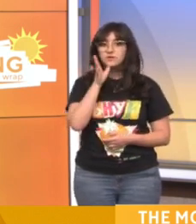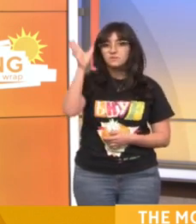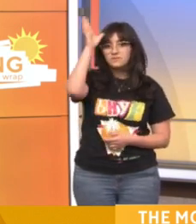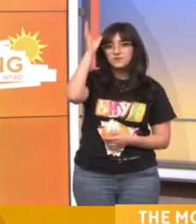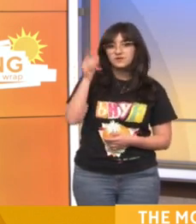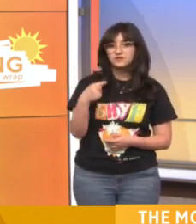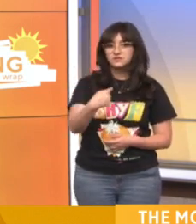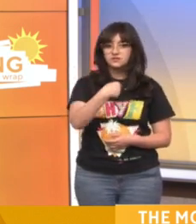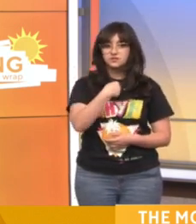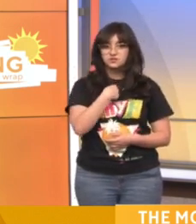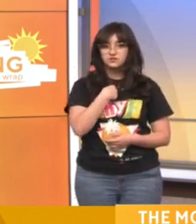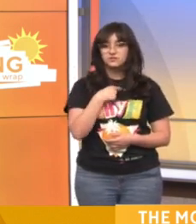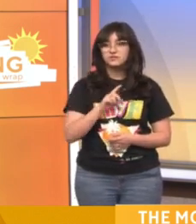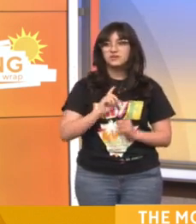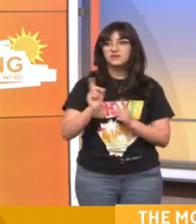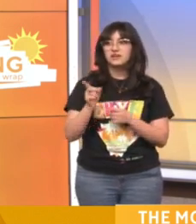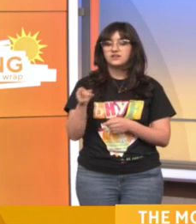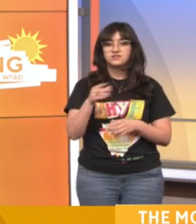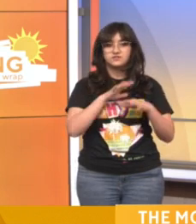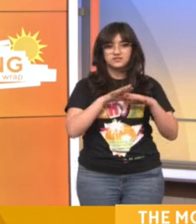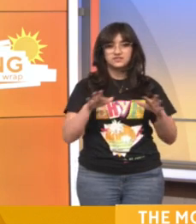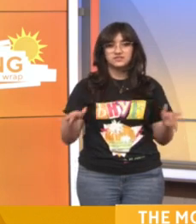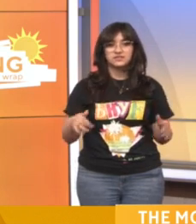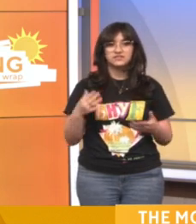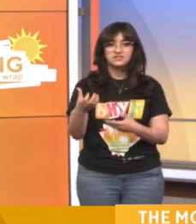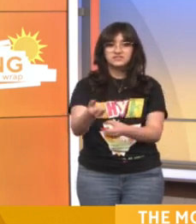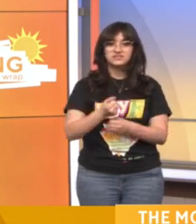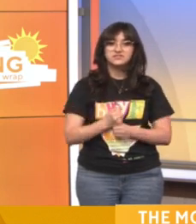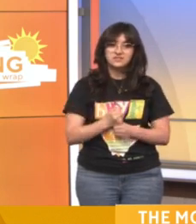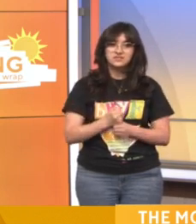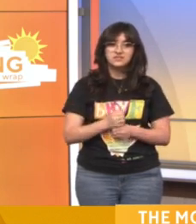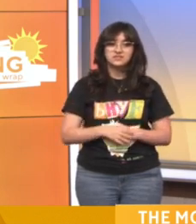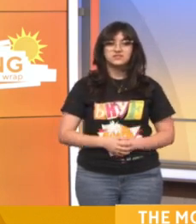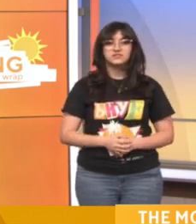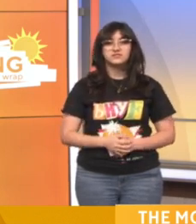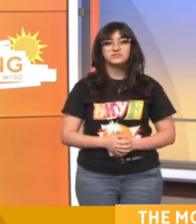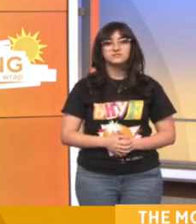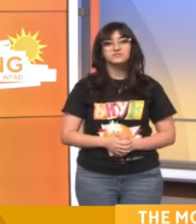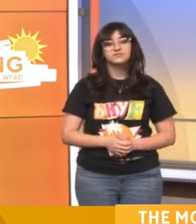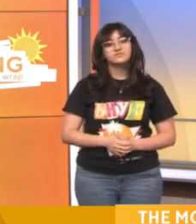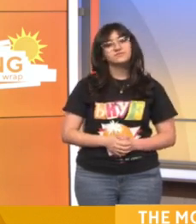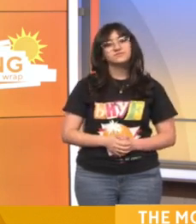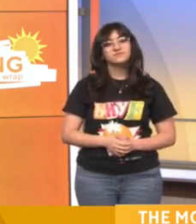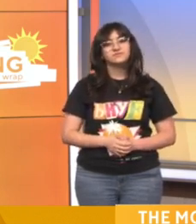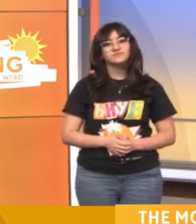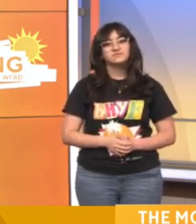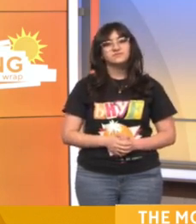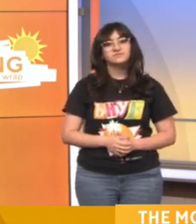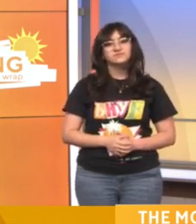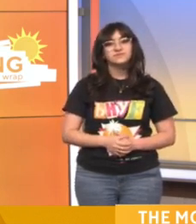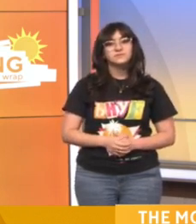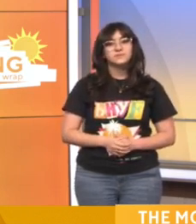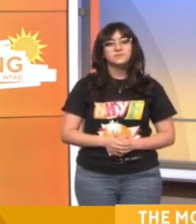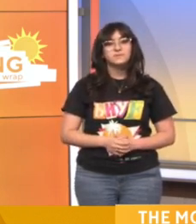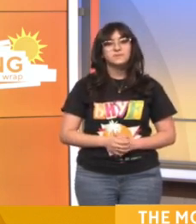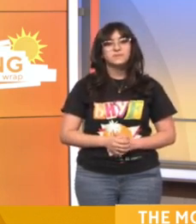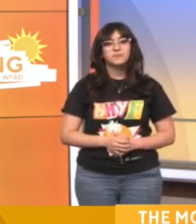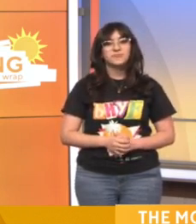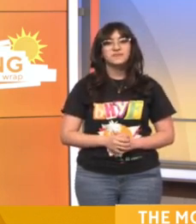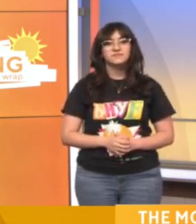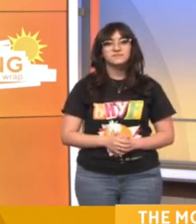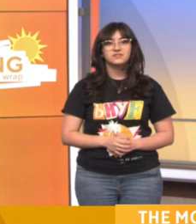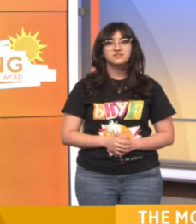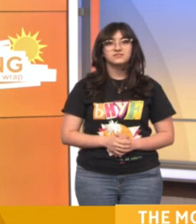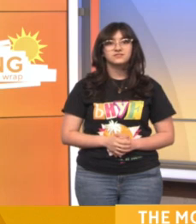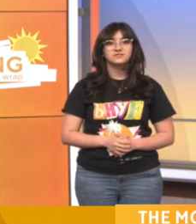your children will take something from it? I mean, not at all. So you mentioned it. You're doing Boyle Heights, Yeah. the Youth Fest That's this right. weekend.